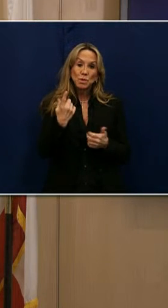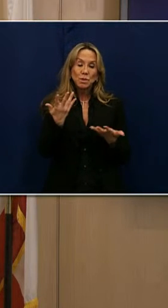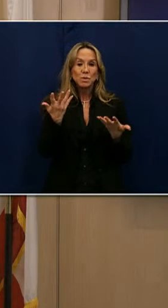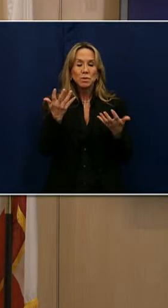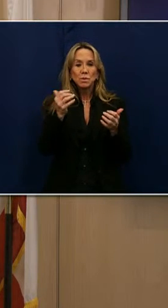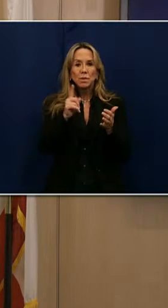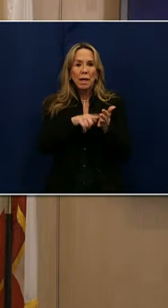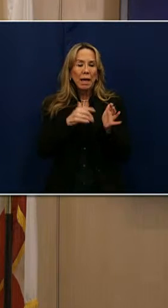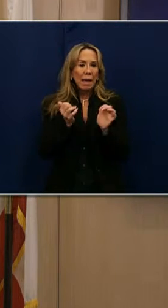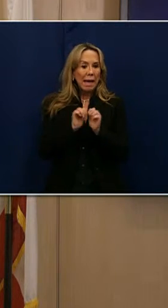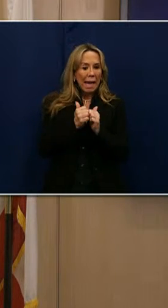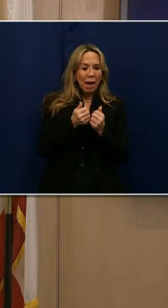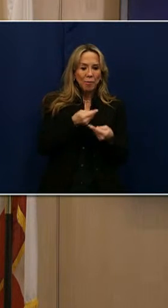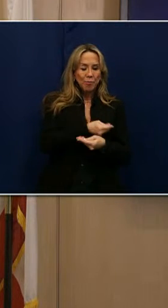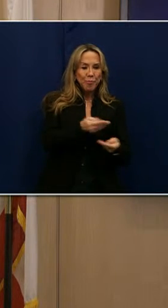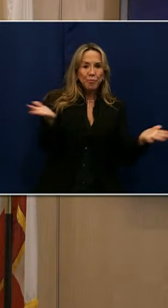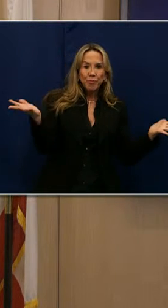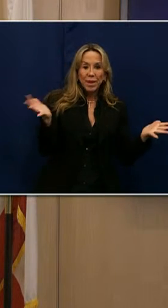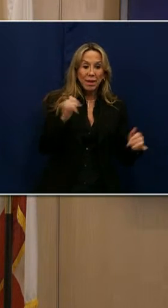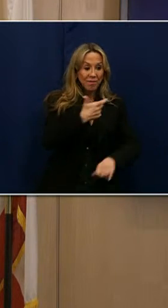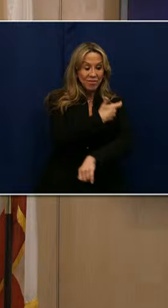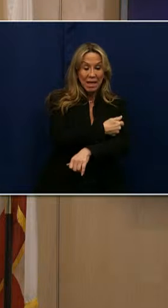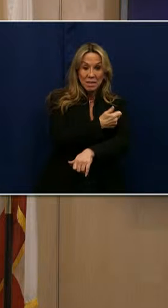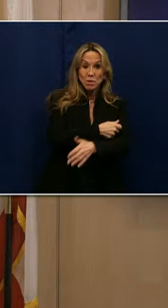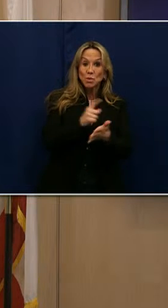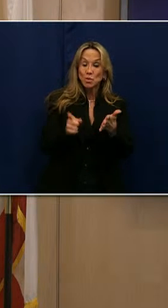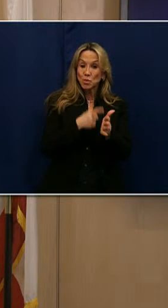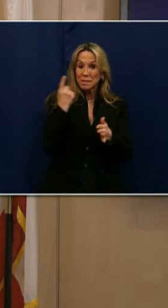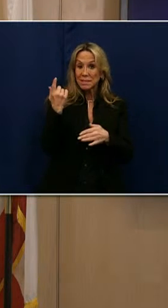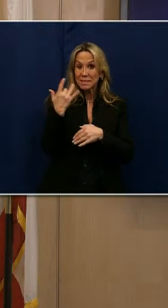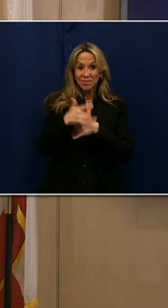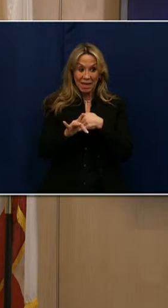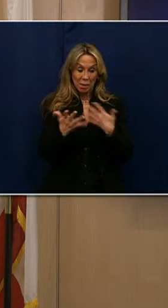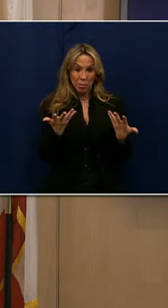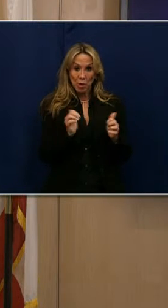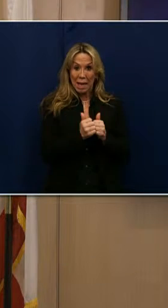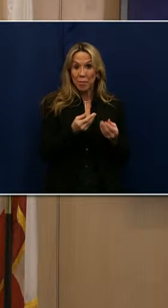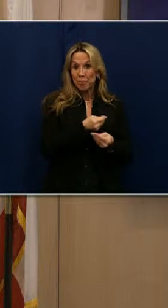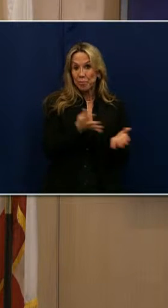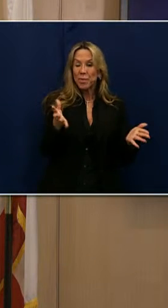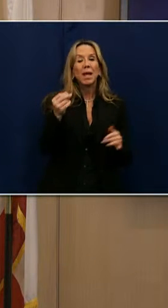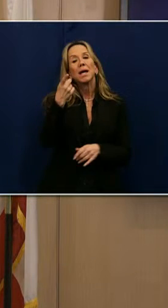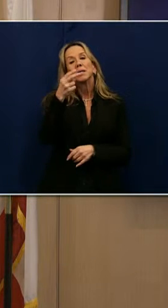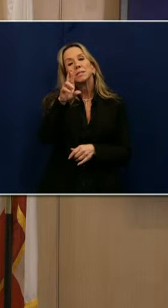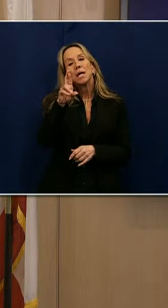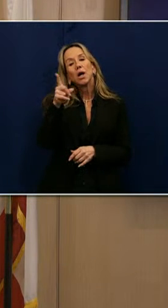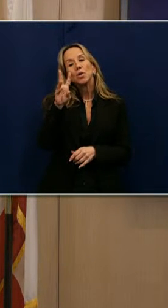for distribution of the vaccine once it's available will be, and Dr. Wooten will answer that.